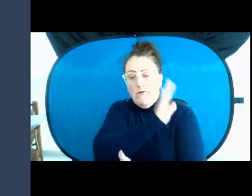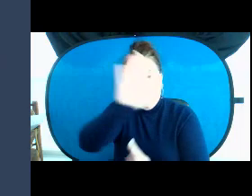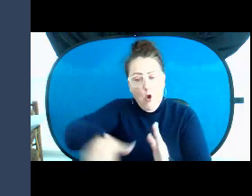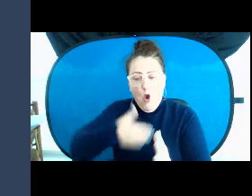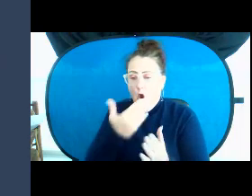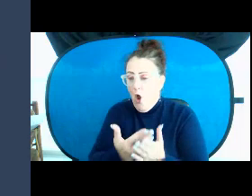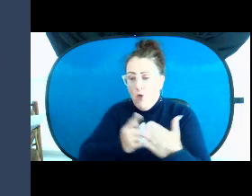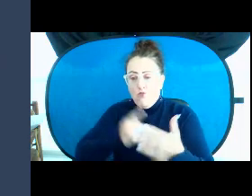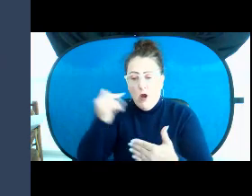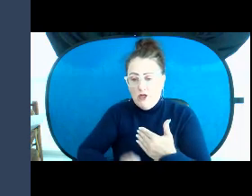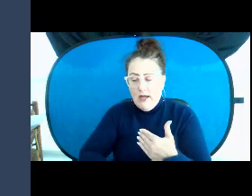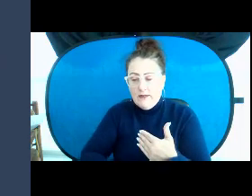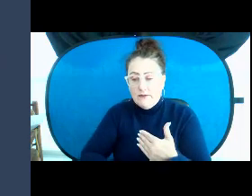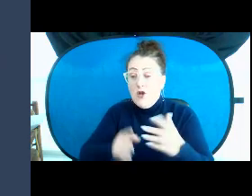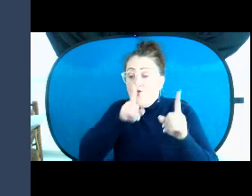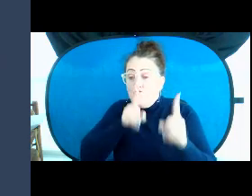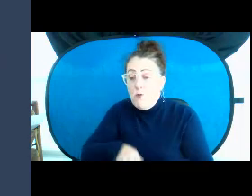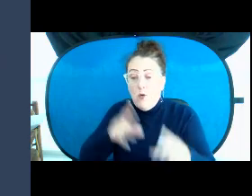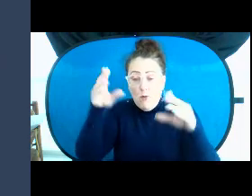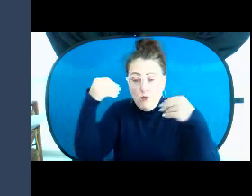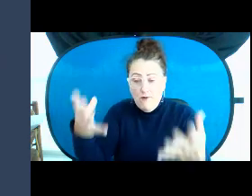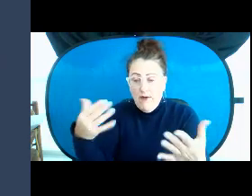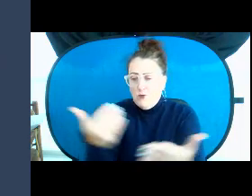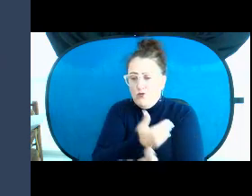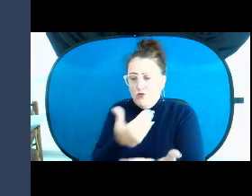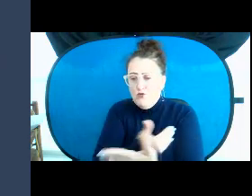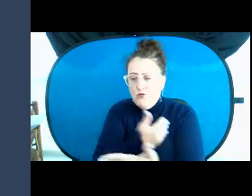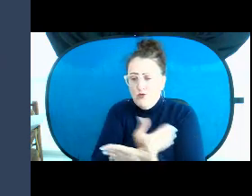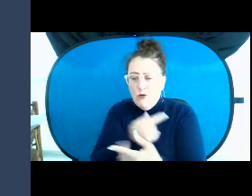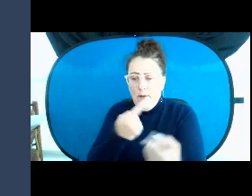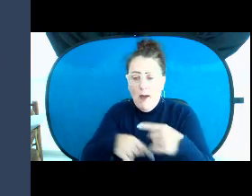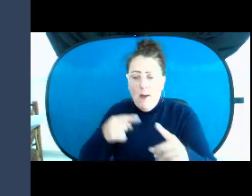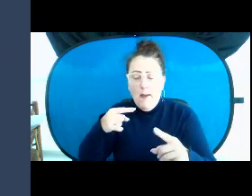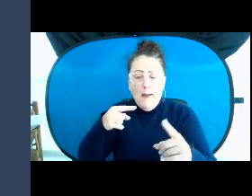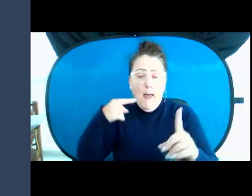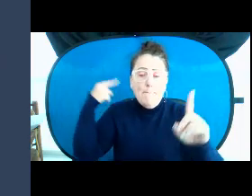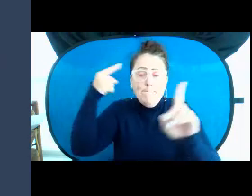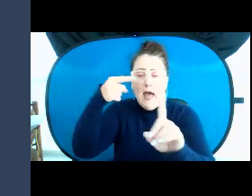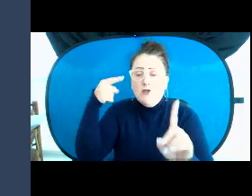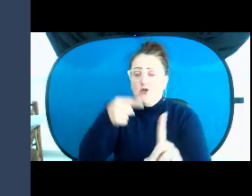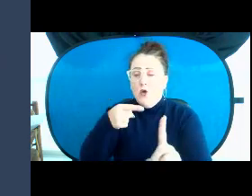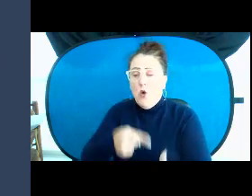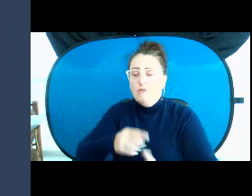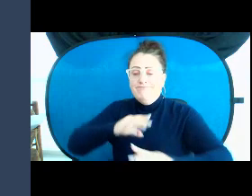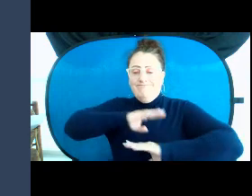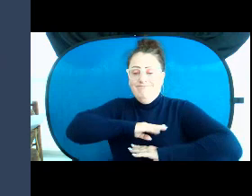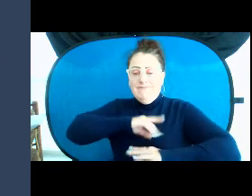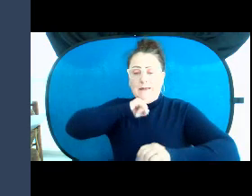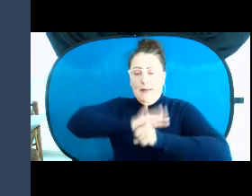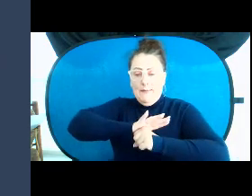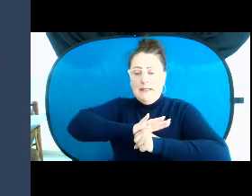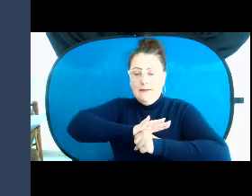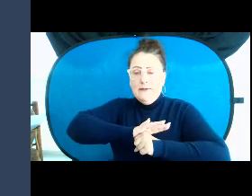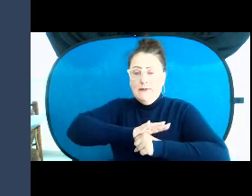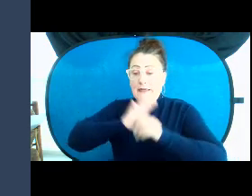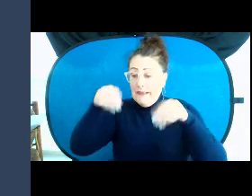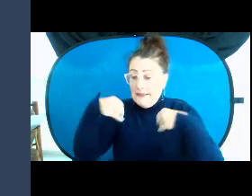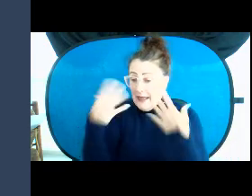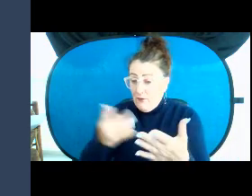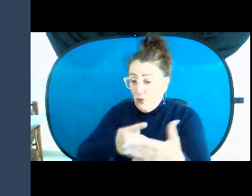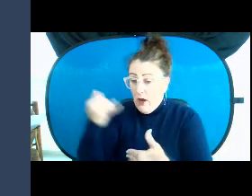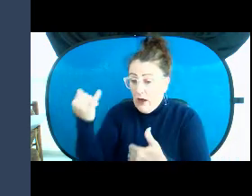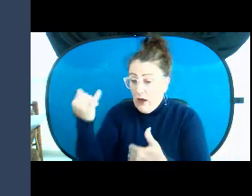projects. The report also provides an update on project milestones to show how well Caltrans is meeting its commitments to deliver projects